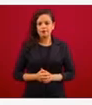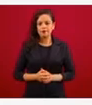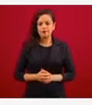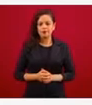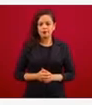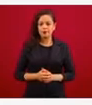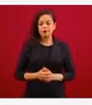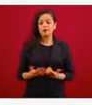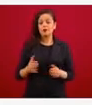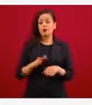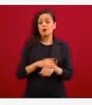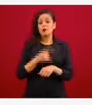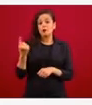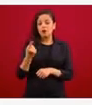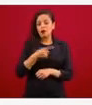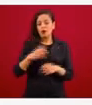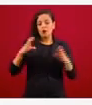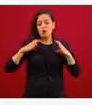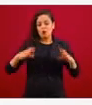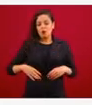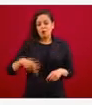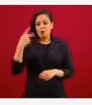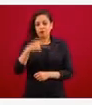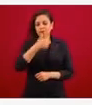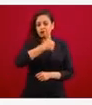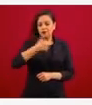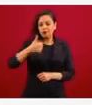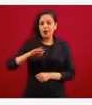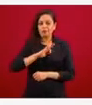And let's remember that